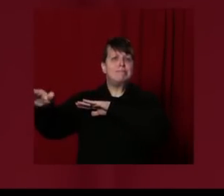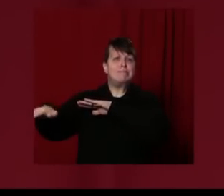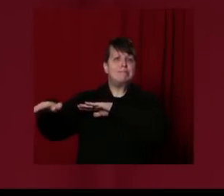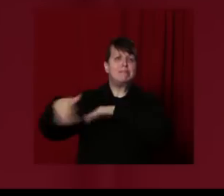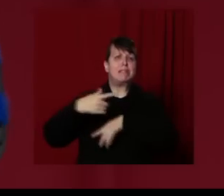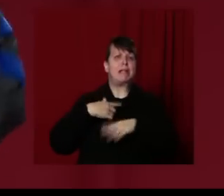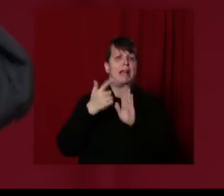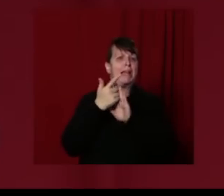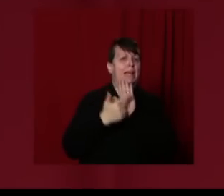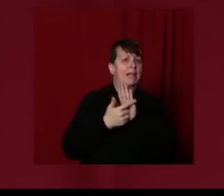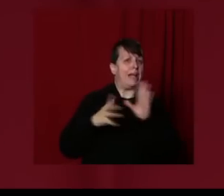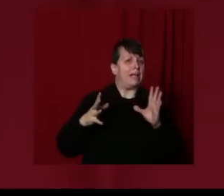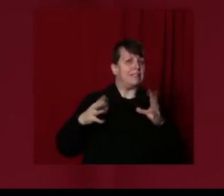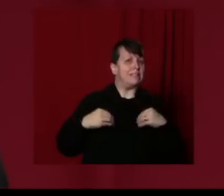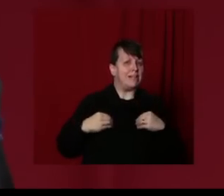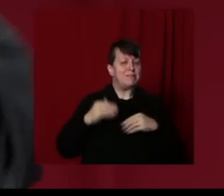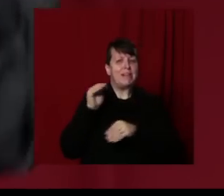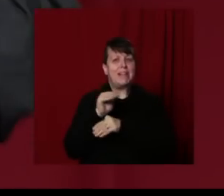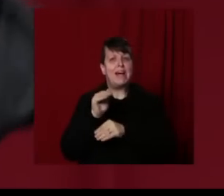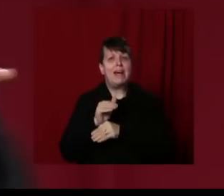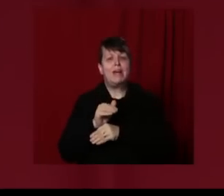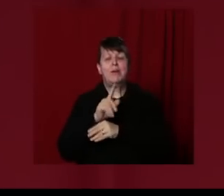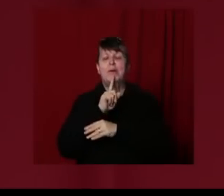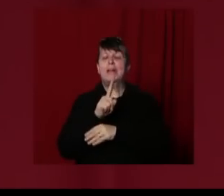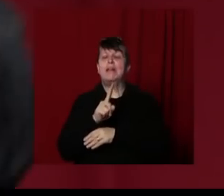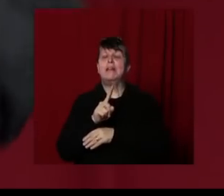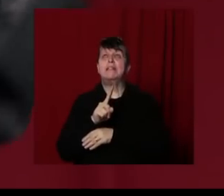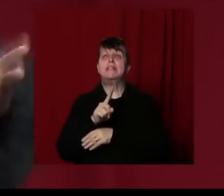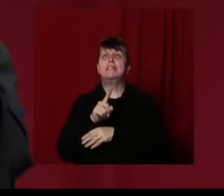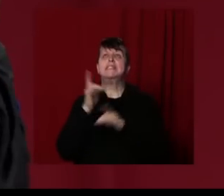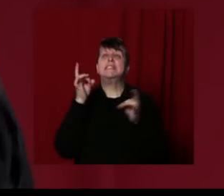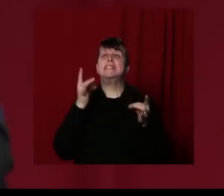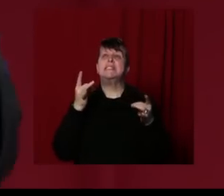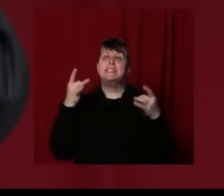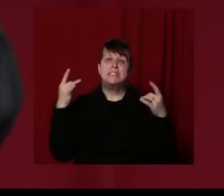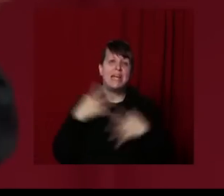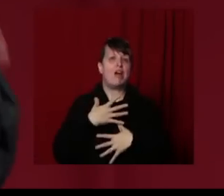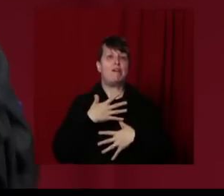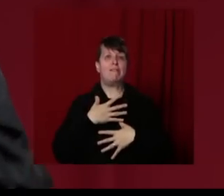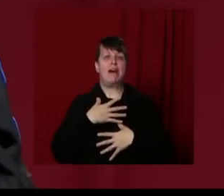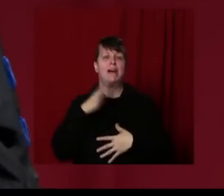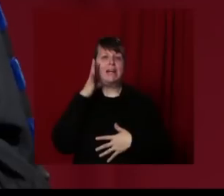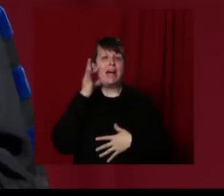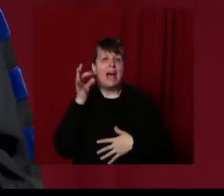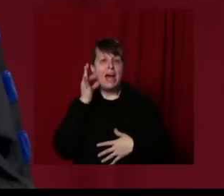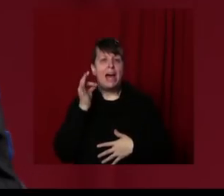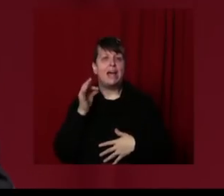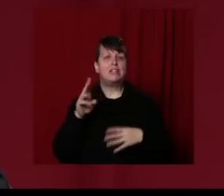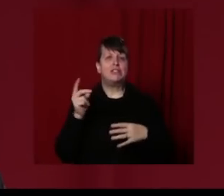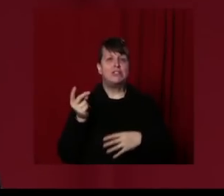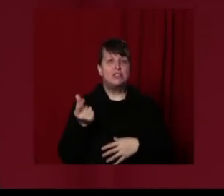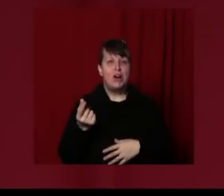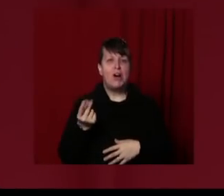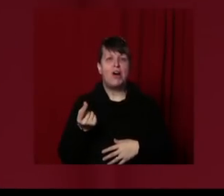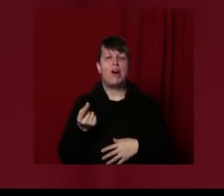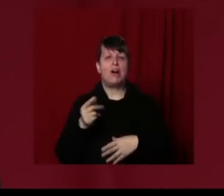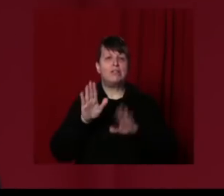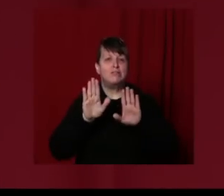nights, thoroughly terrifying dogs, cats, and young children.